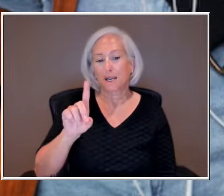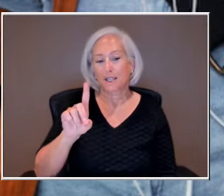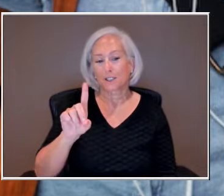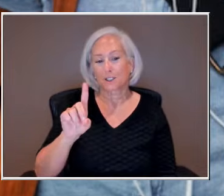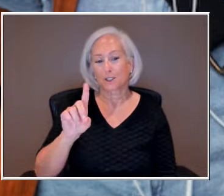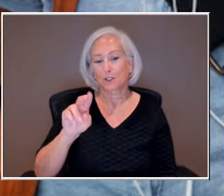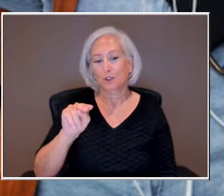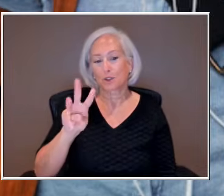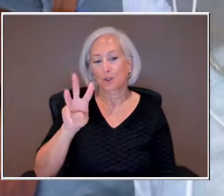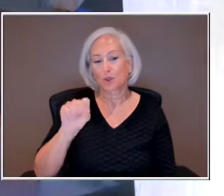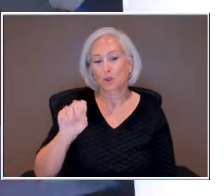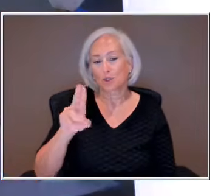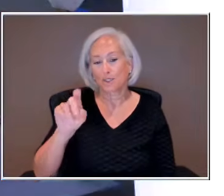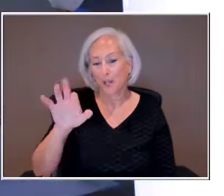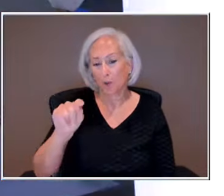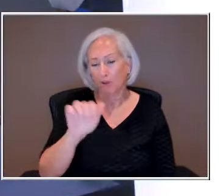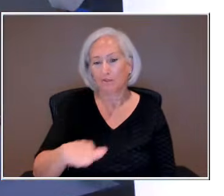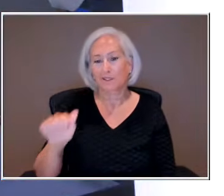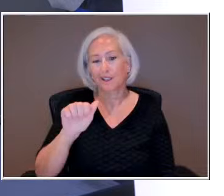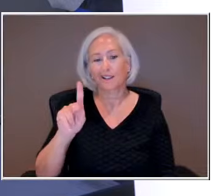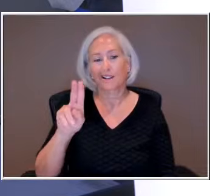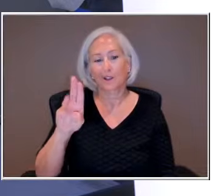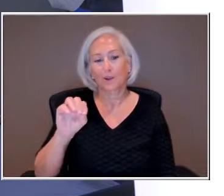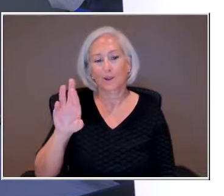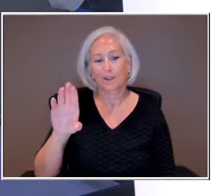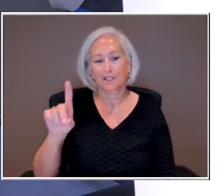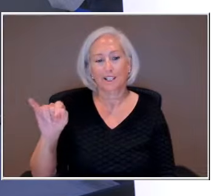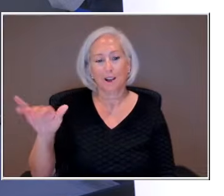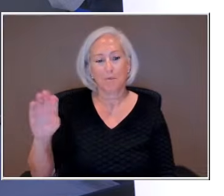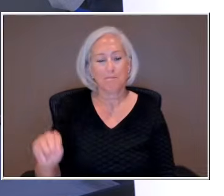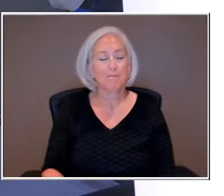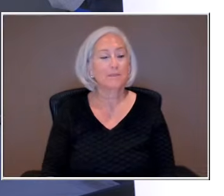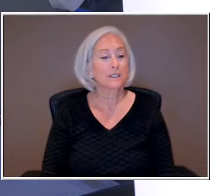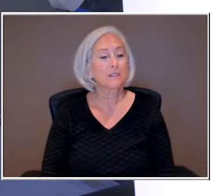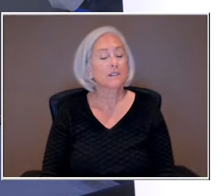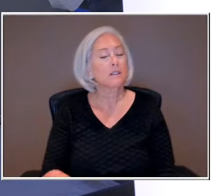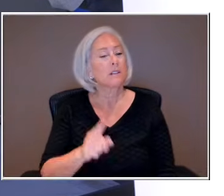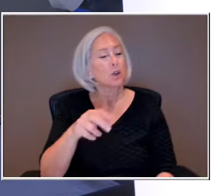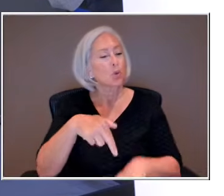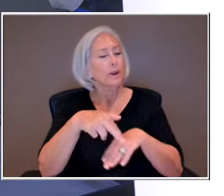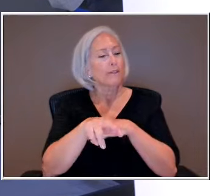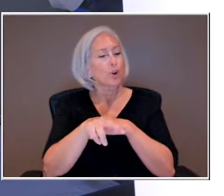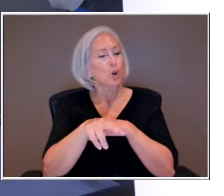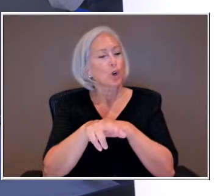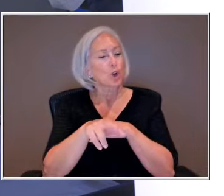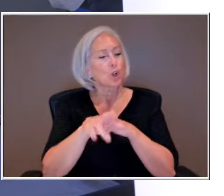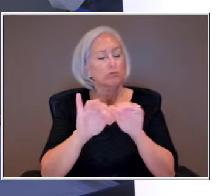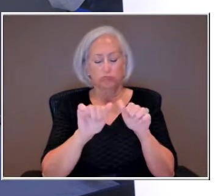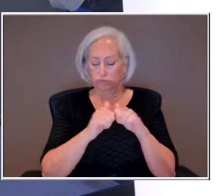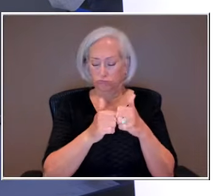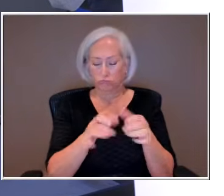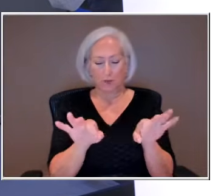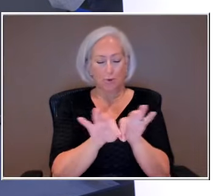Ahmed, how important is referrals to a specialized cancer center when repeated treatments aren't